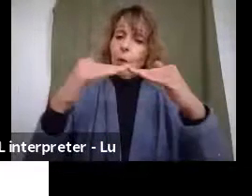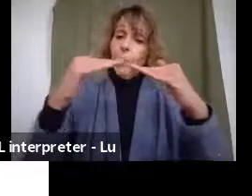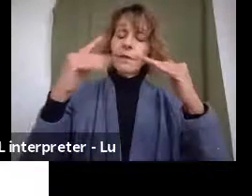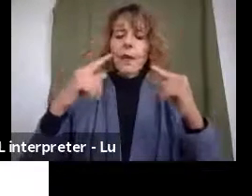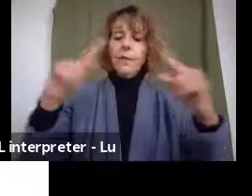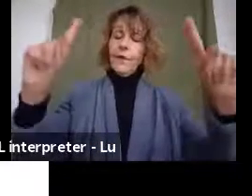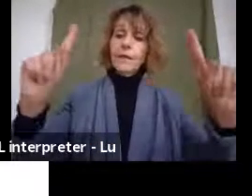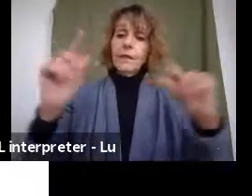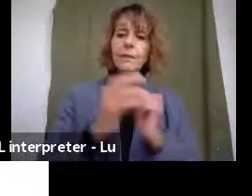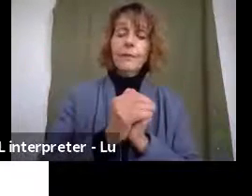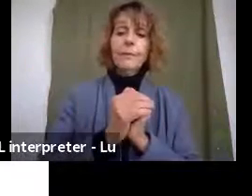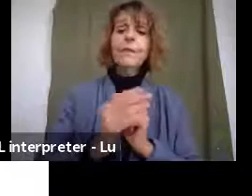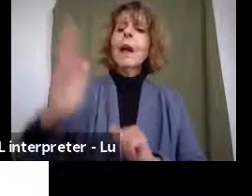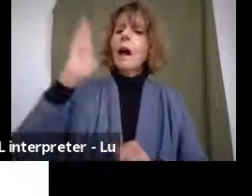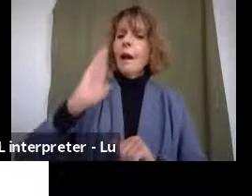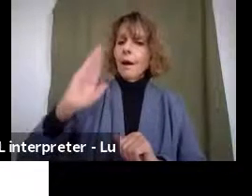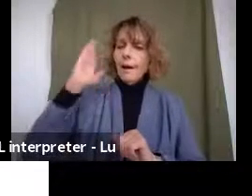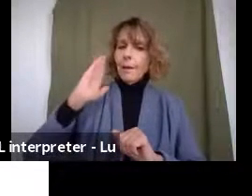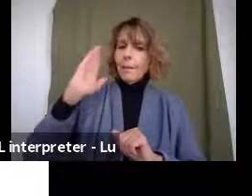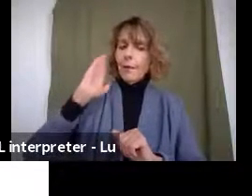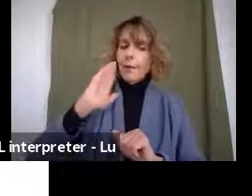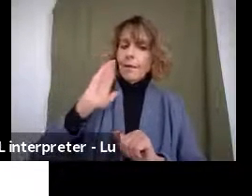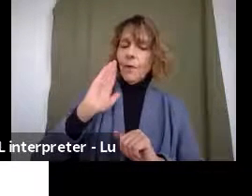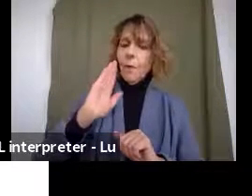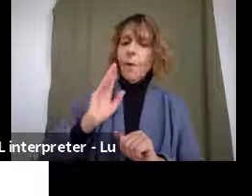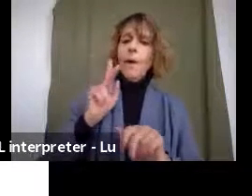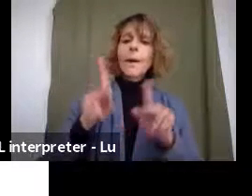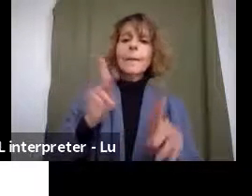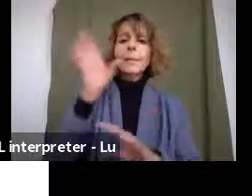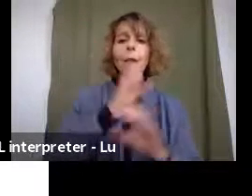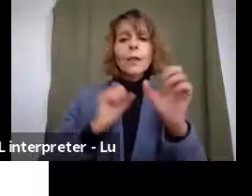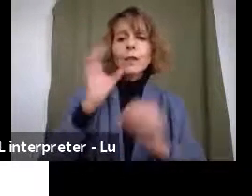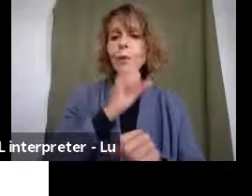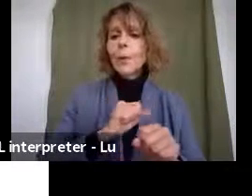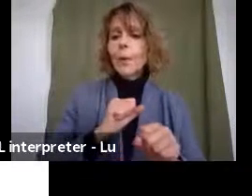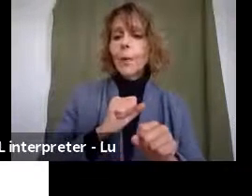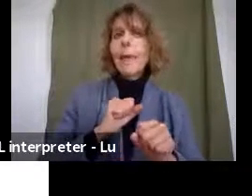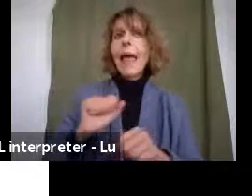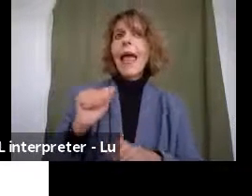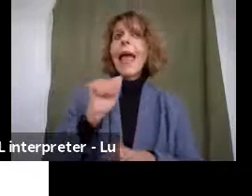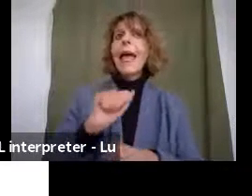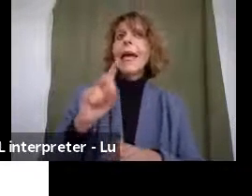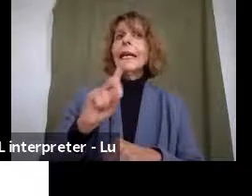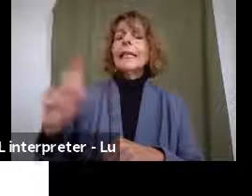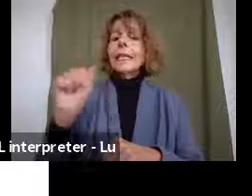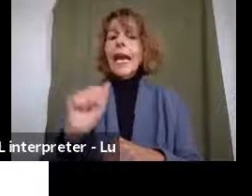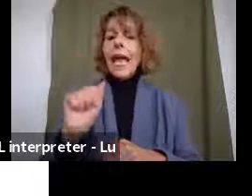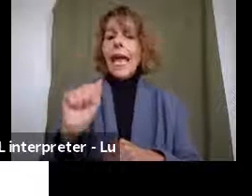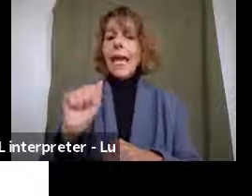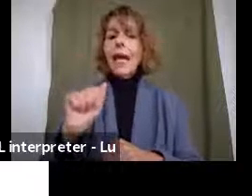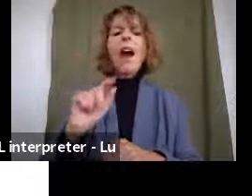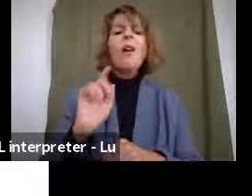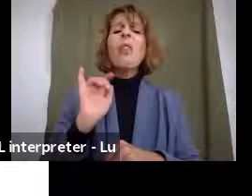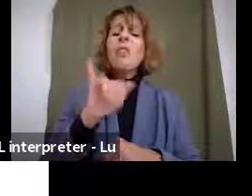only applied to people with physical disabilities, which isn't the case, but this provision of